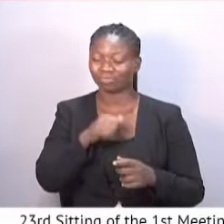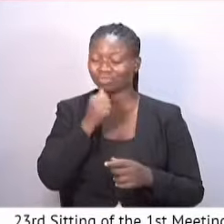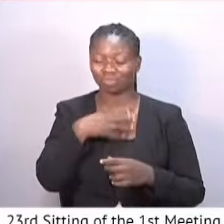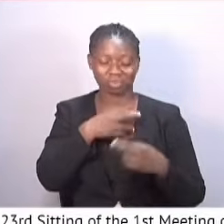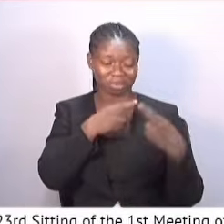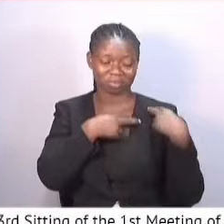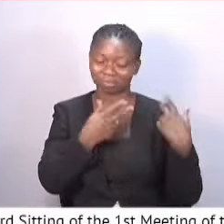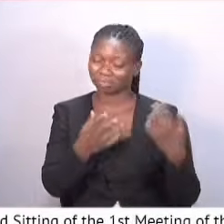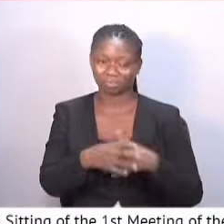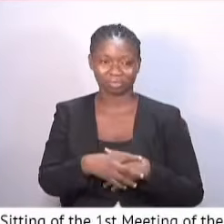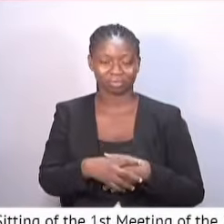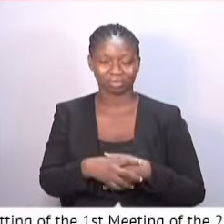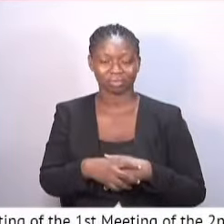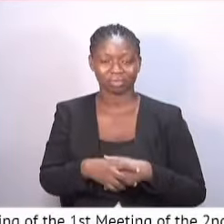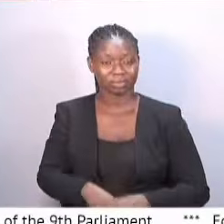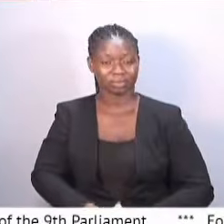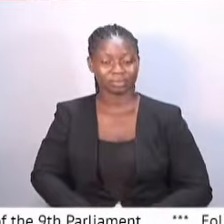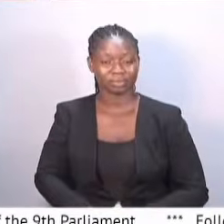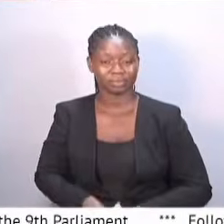Speaker,